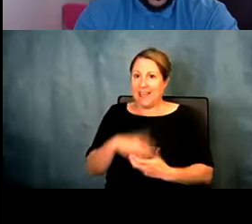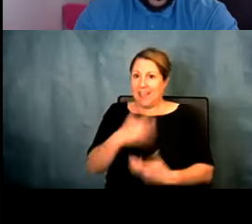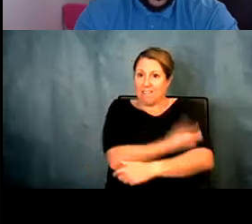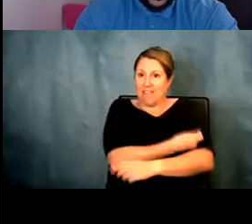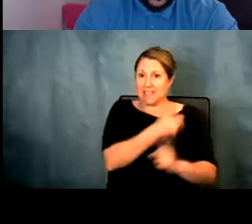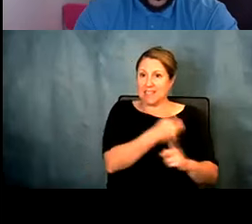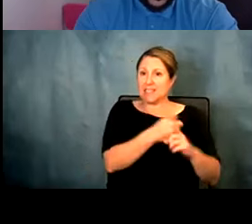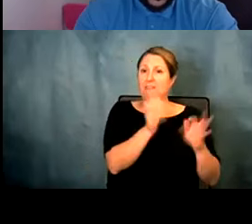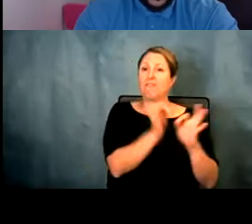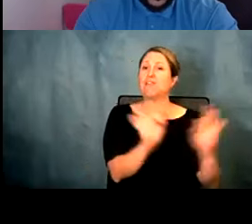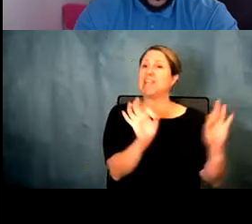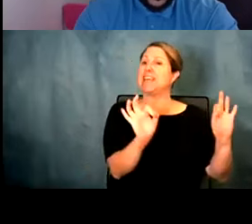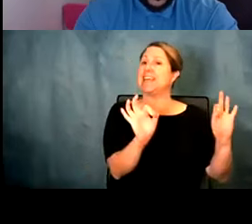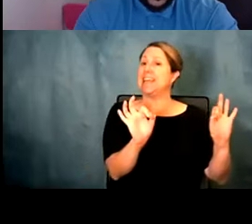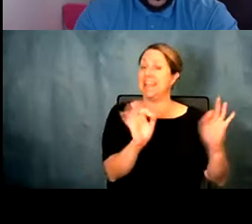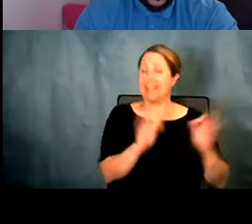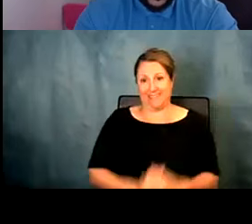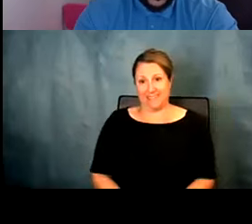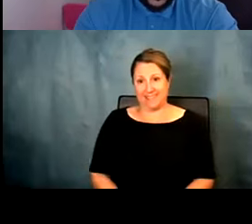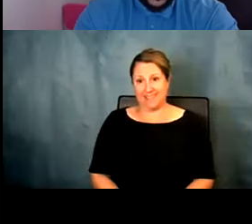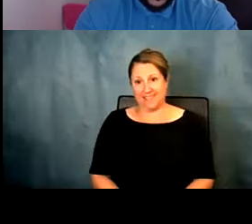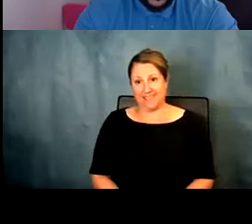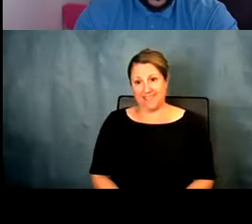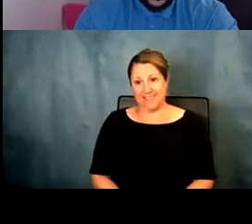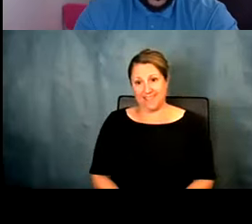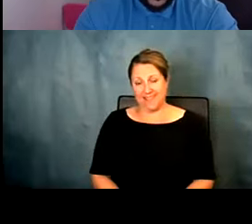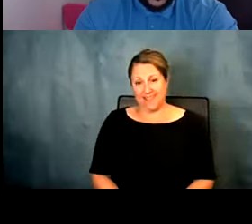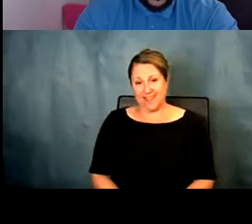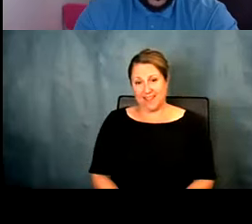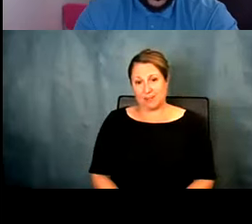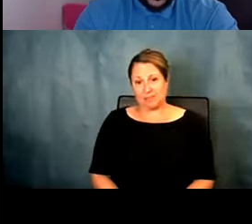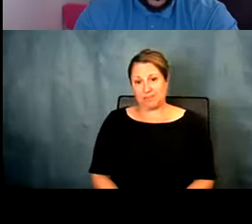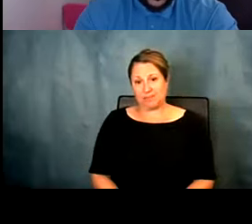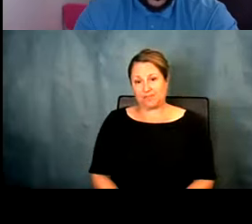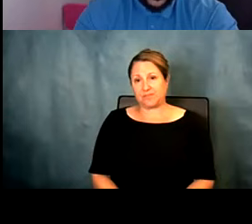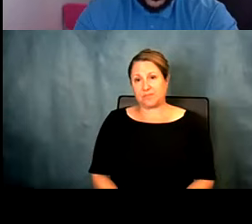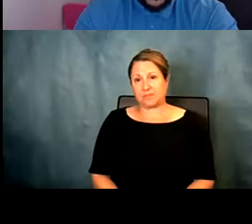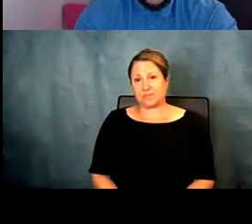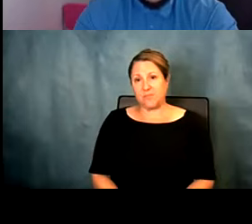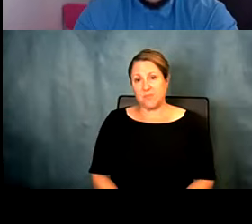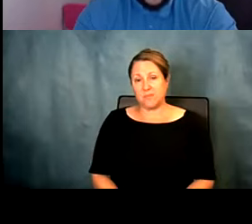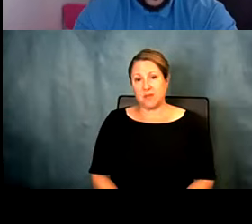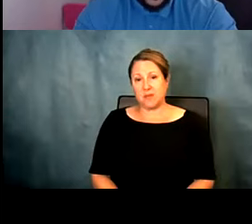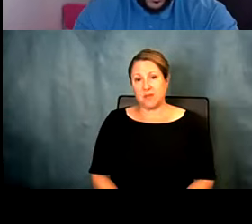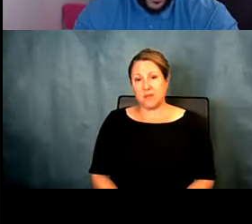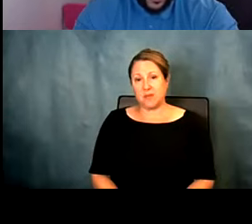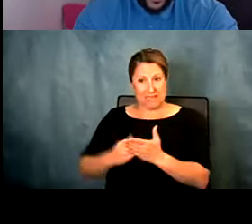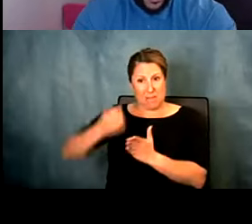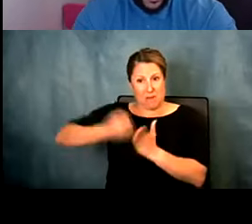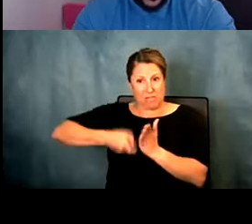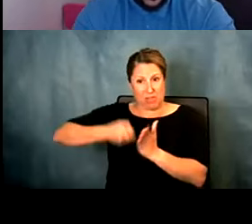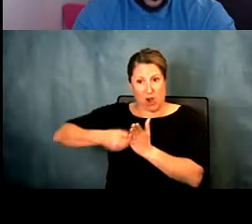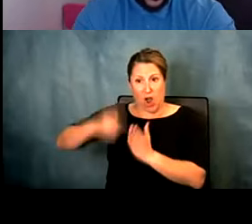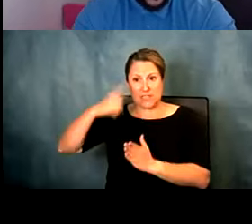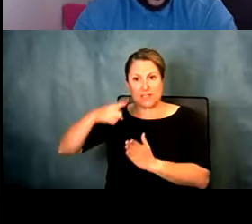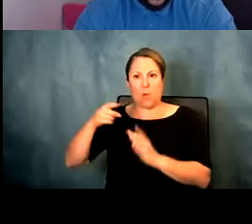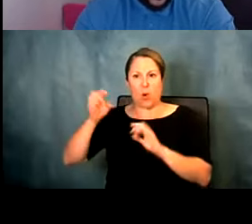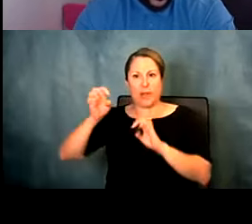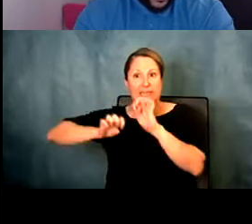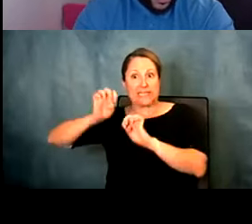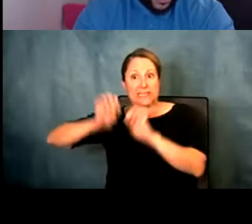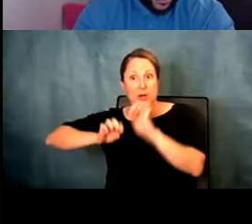vaccine. And some of the expense of some of the experimental drugs that we try and